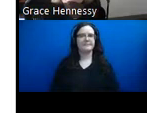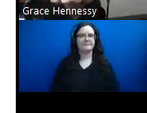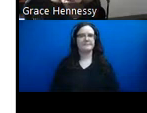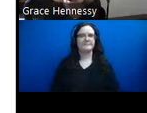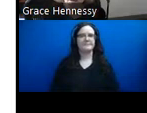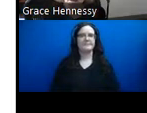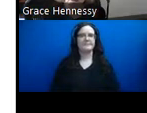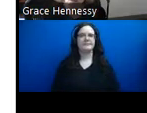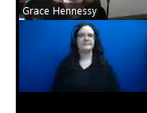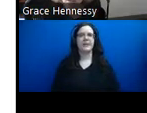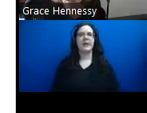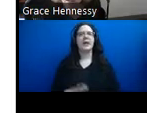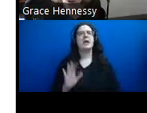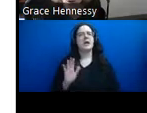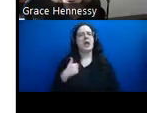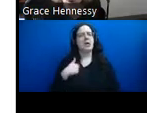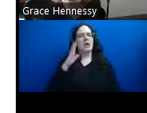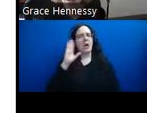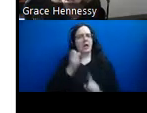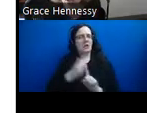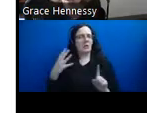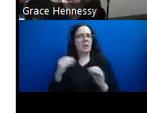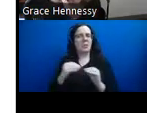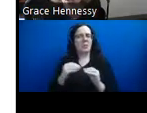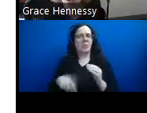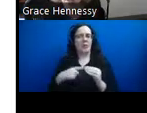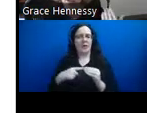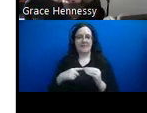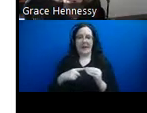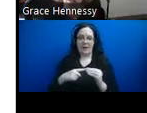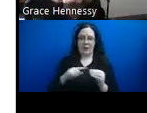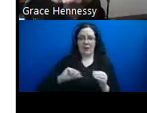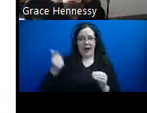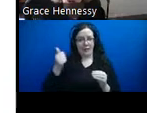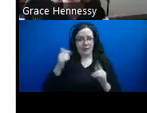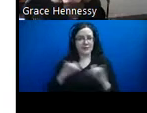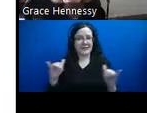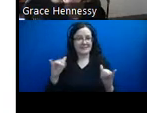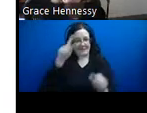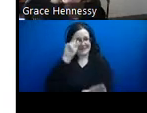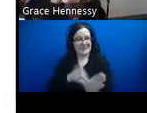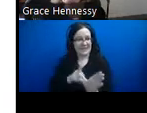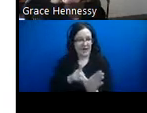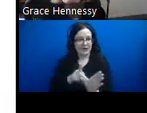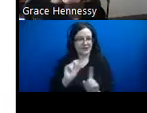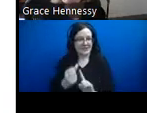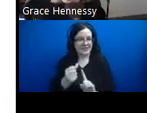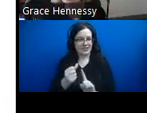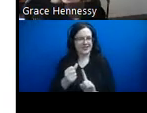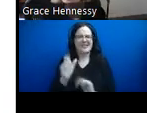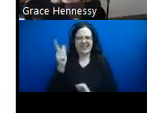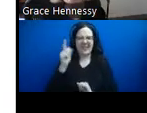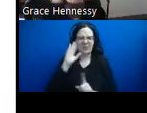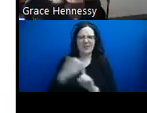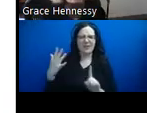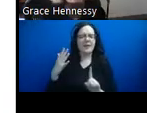I'm going to come back a little bit more to the data about co-occurring psychiatric conditions on this slide a little bit later. I will point out that when they looked at the relative risk